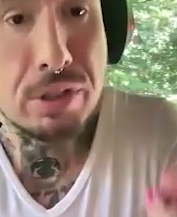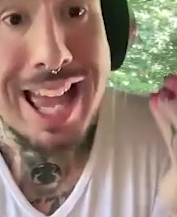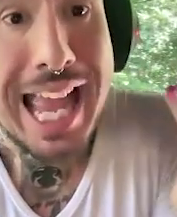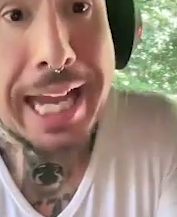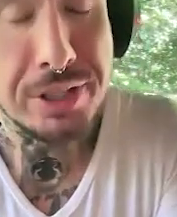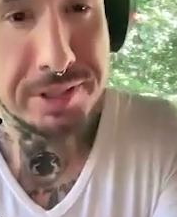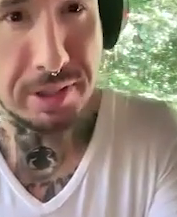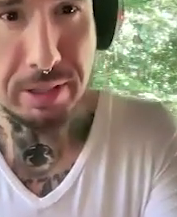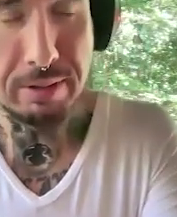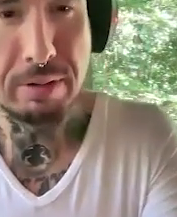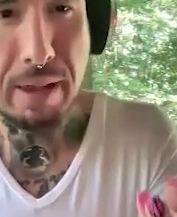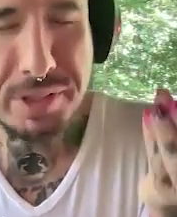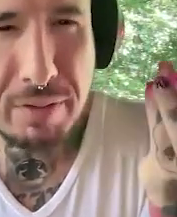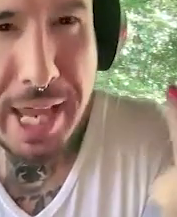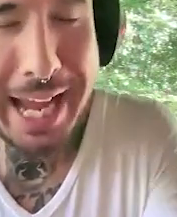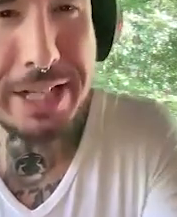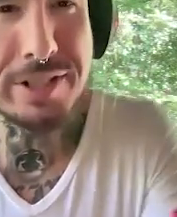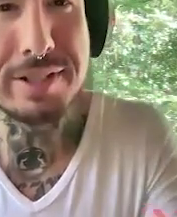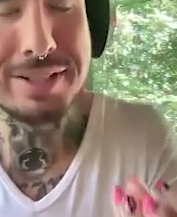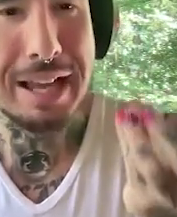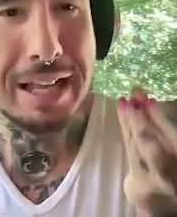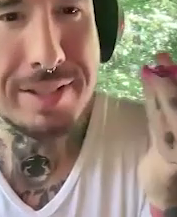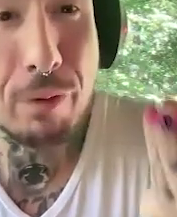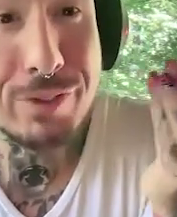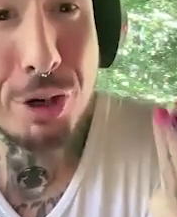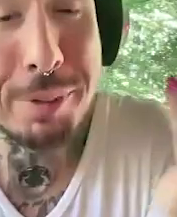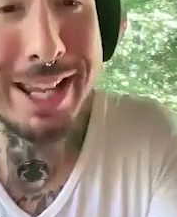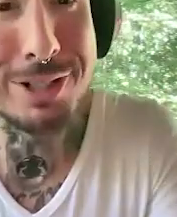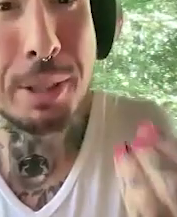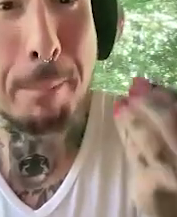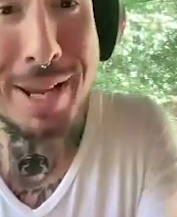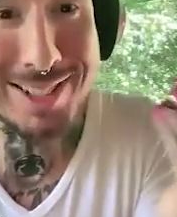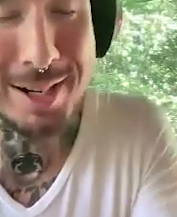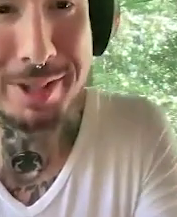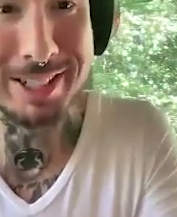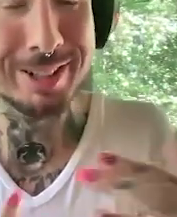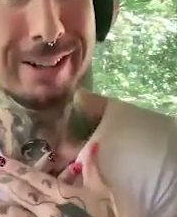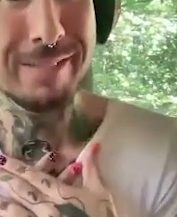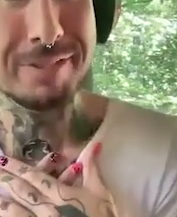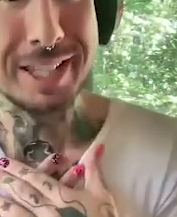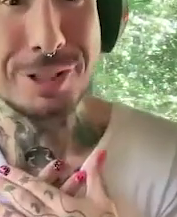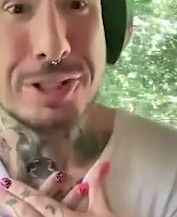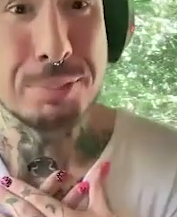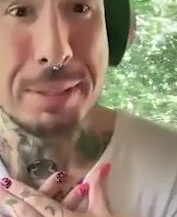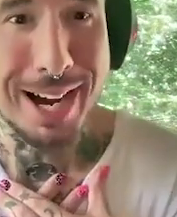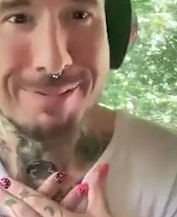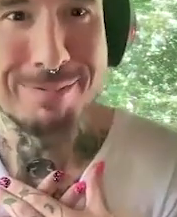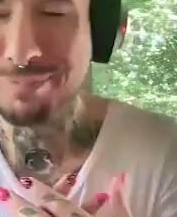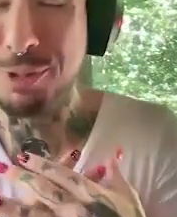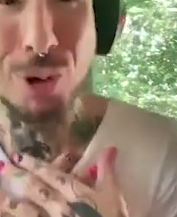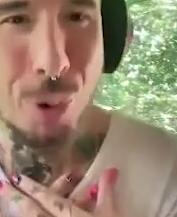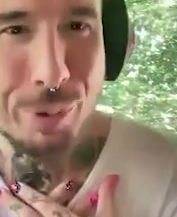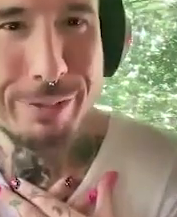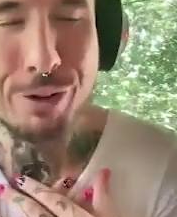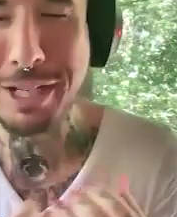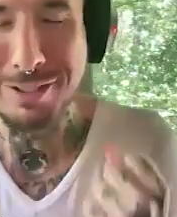as a youth agency. I was given agency and self-determination to pick something that could just be mine,